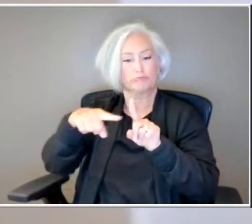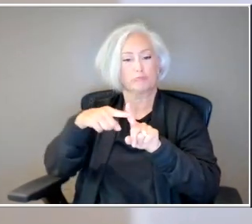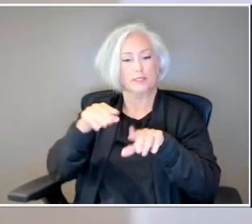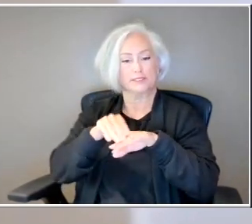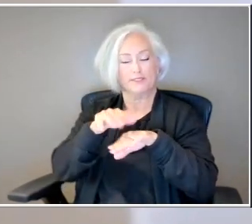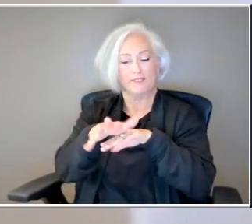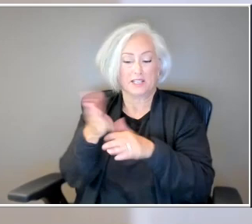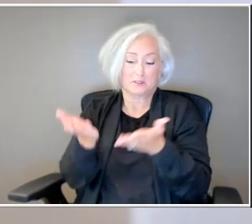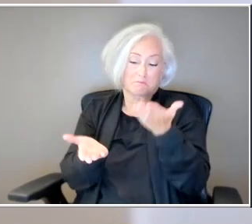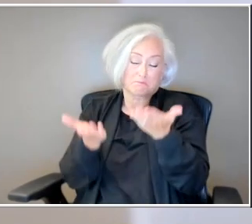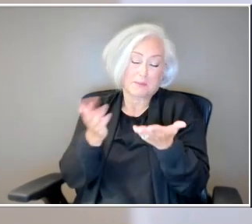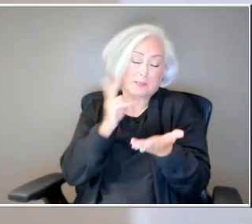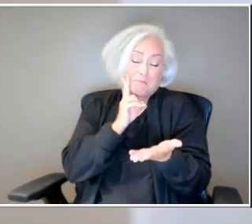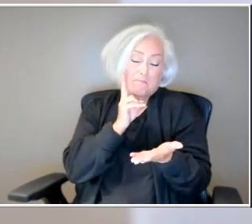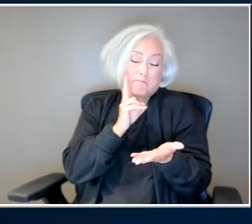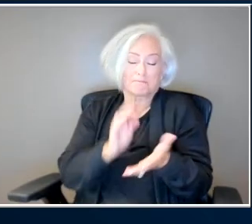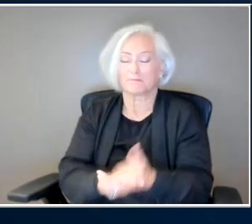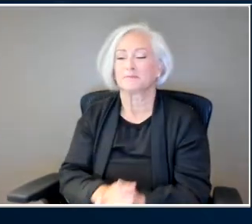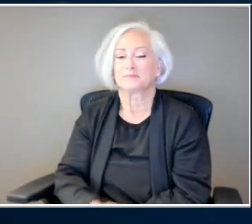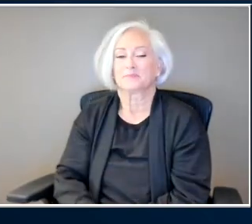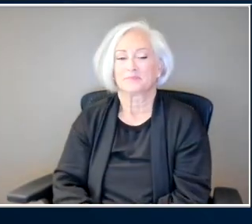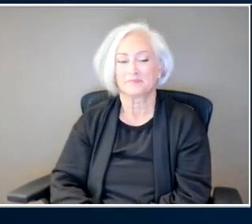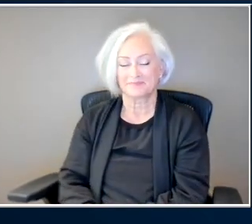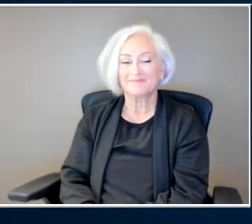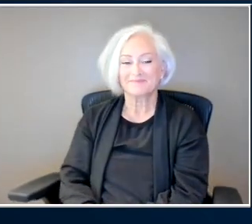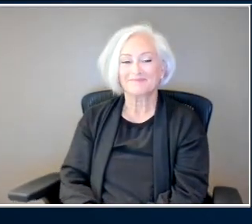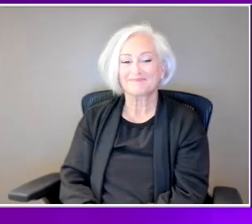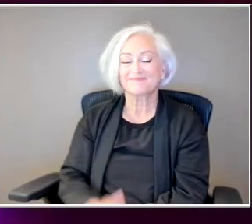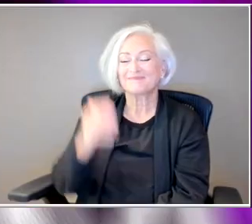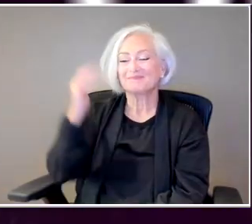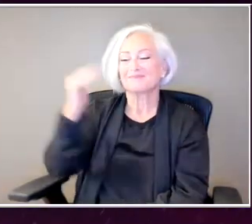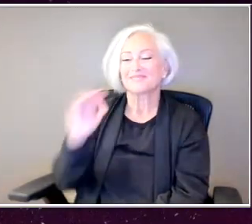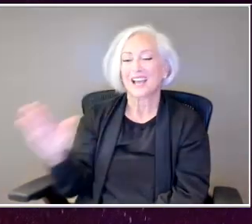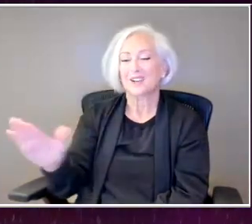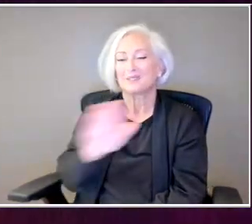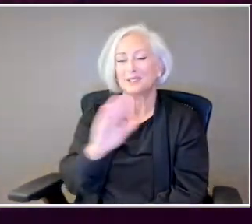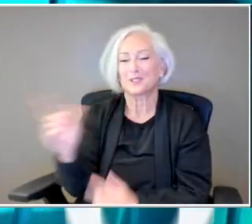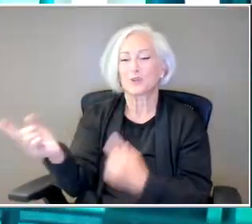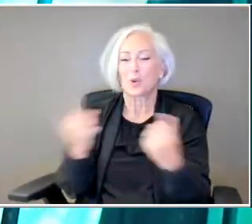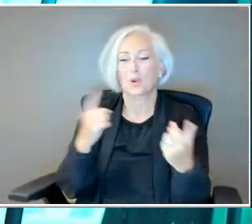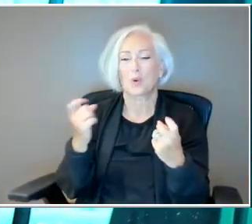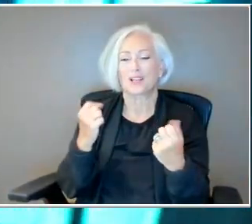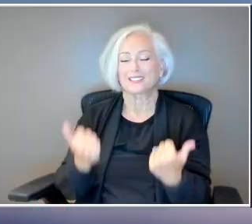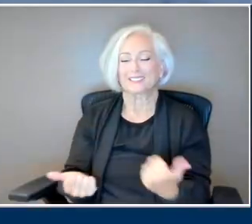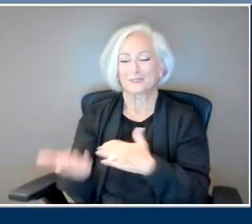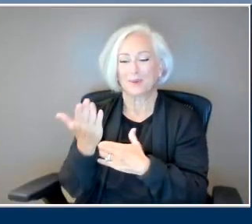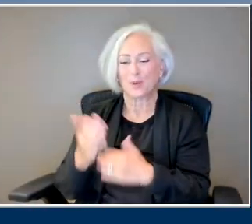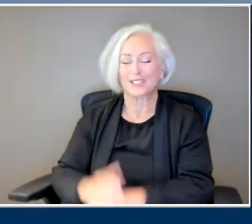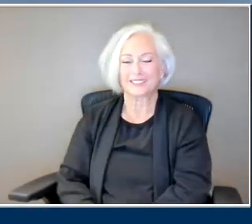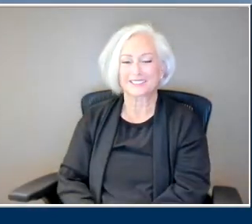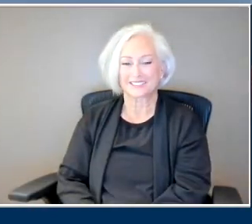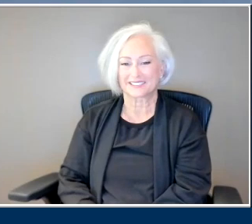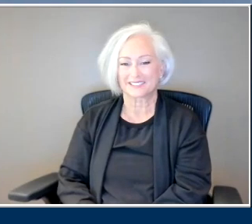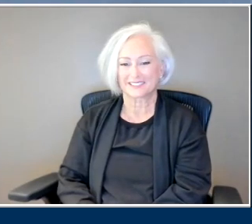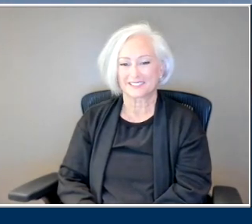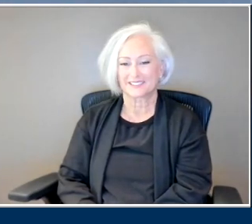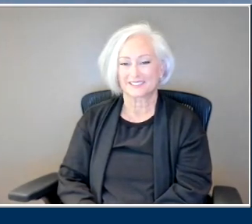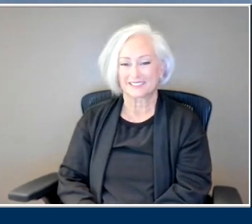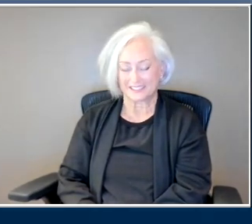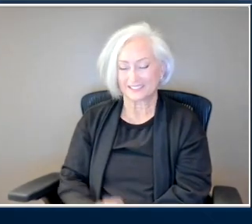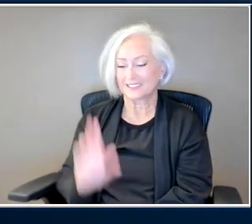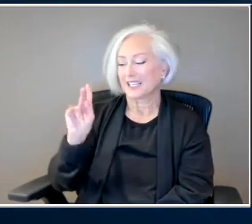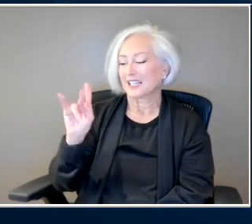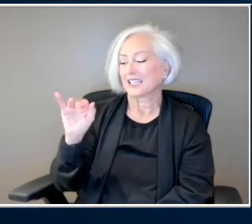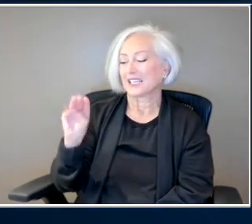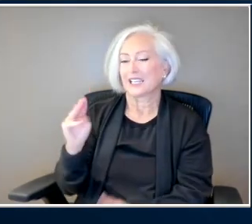feasible, and so we'll see. Let's get to some questions from our viewers this morning. And Kim wants to